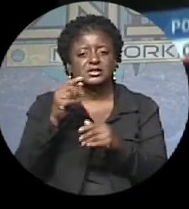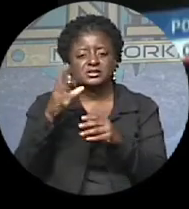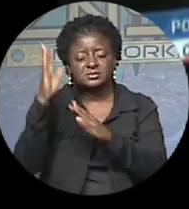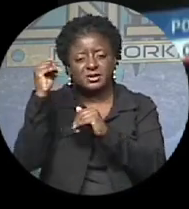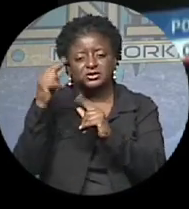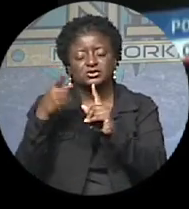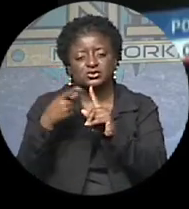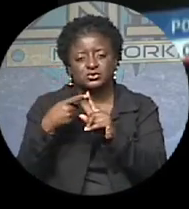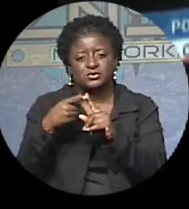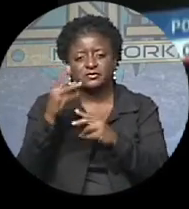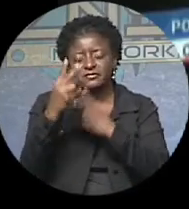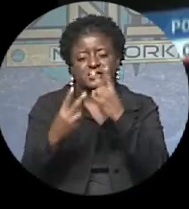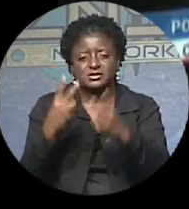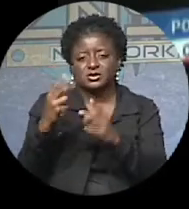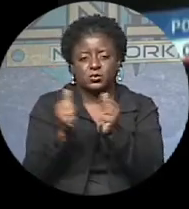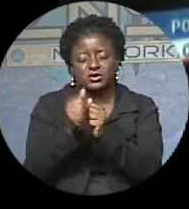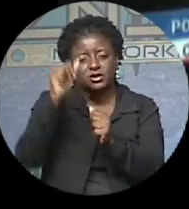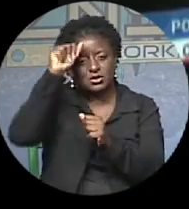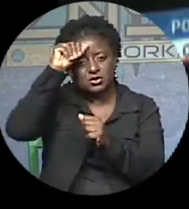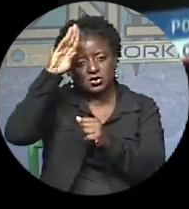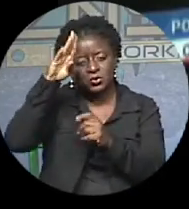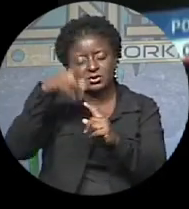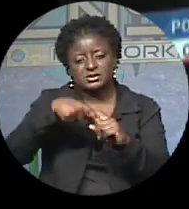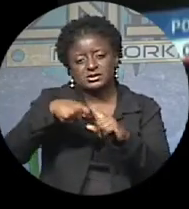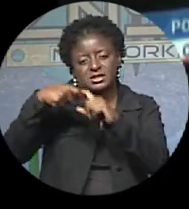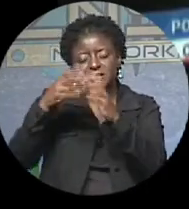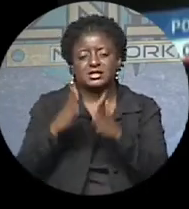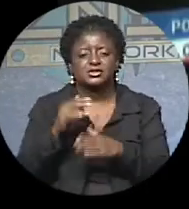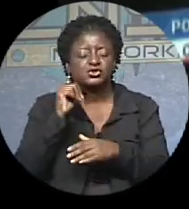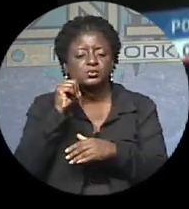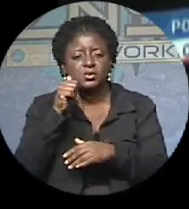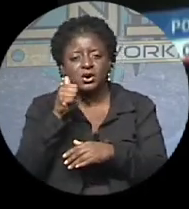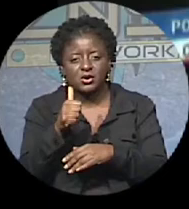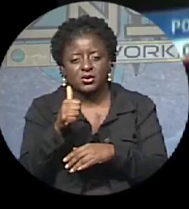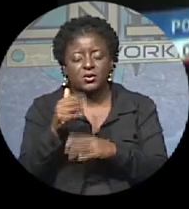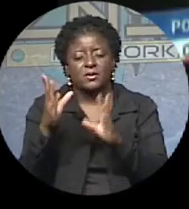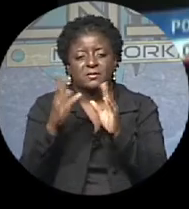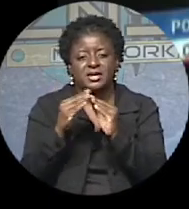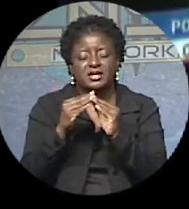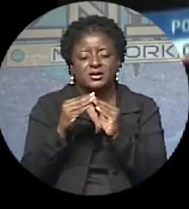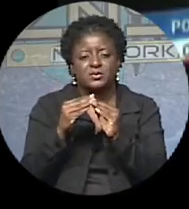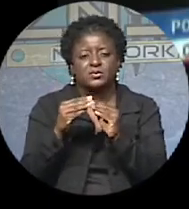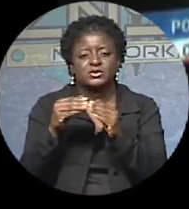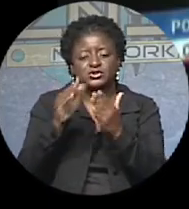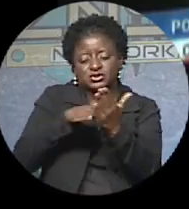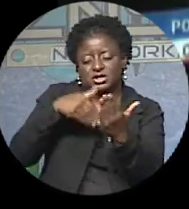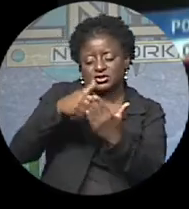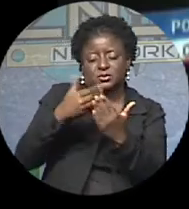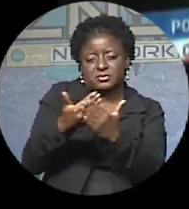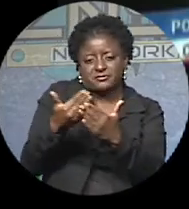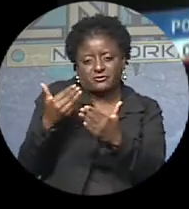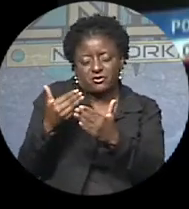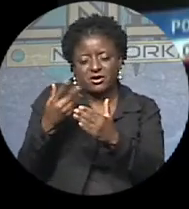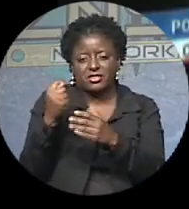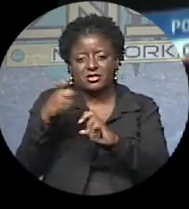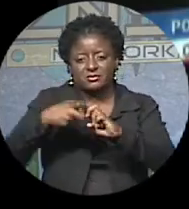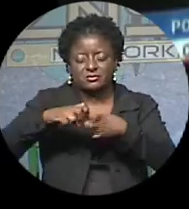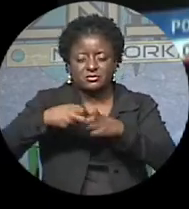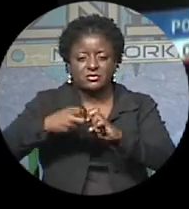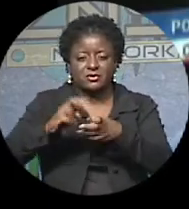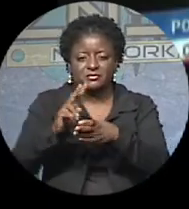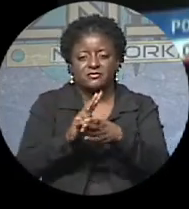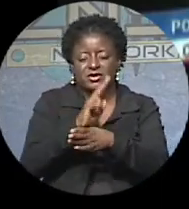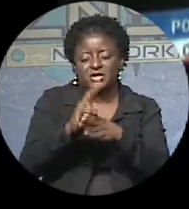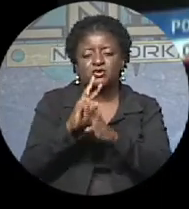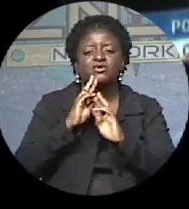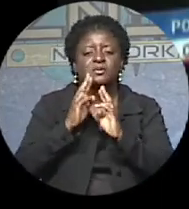tomorrow after meeting with Foreign Affairs Minister Fred Mitchell today. The meeting was scheduled before the controversial video purporting the abuse